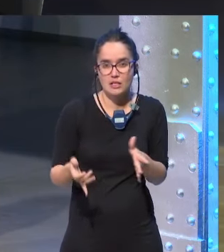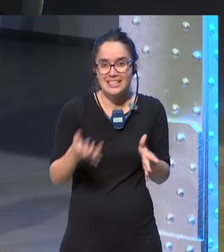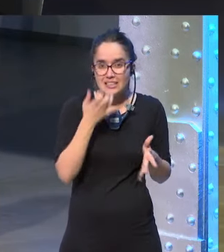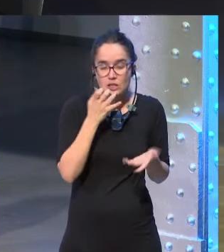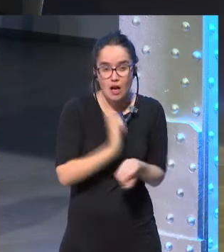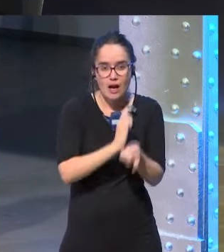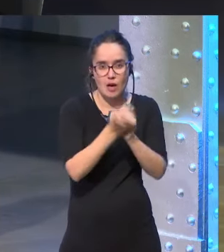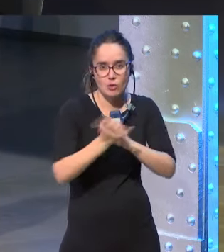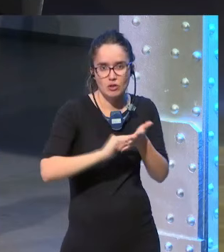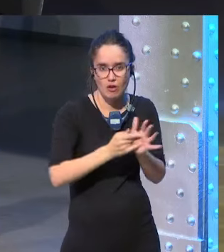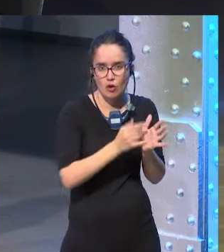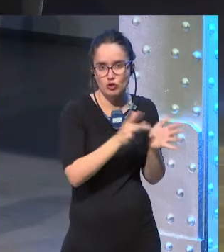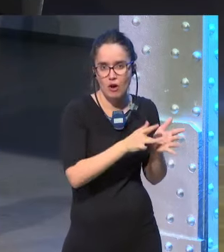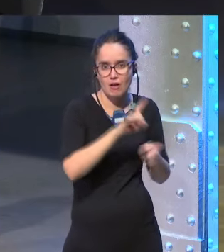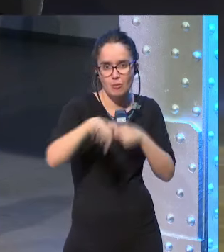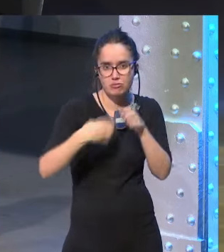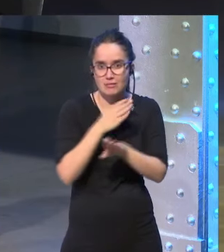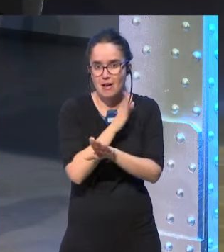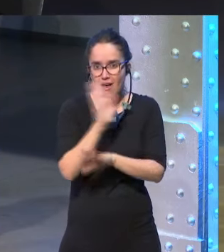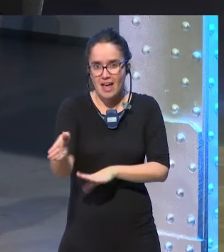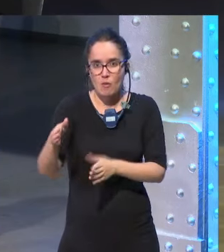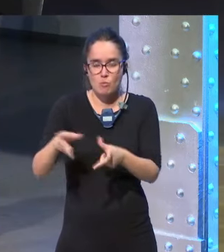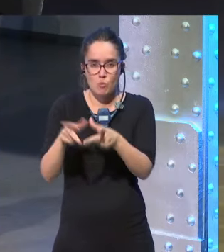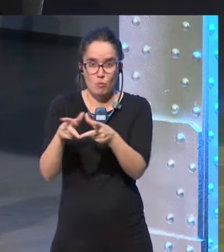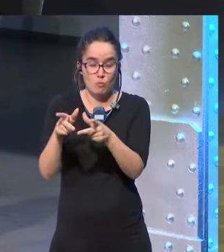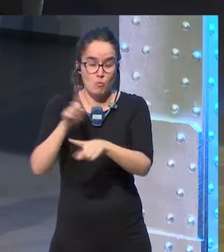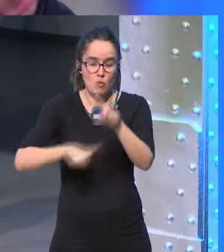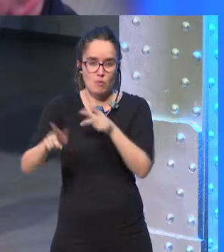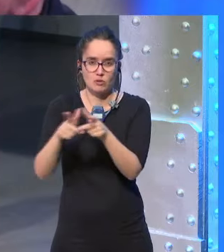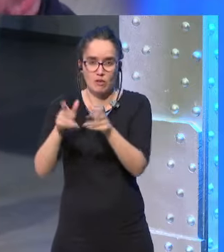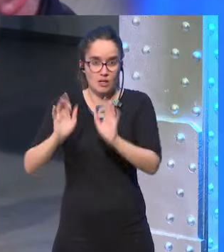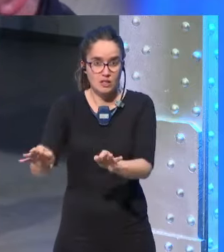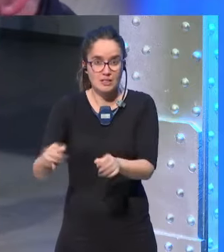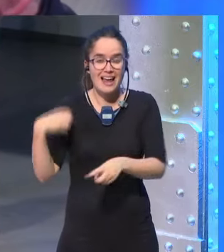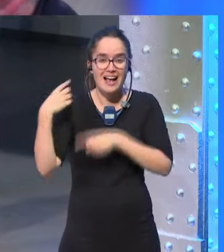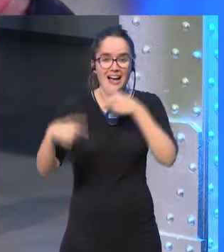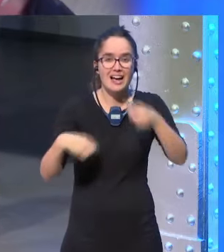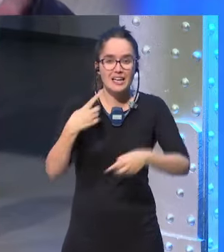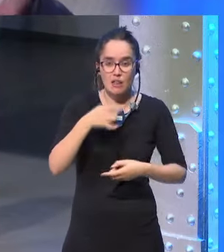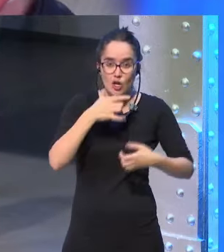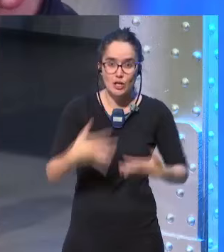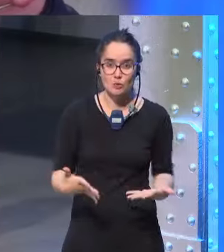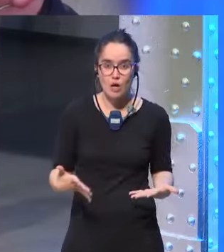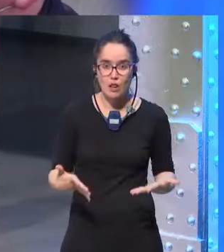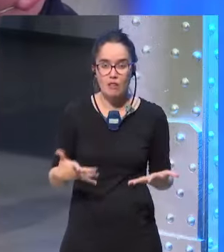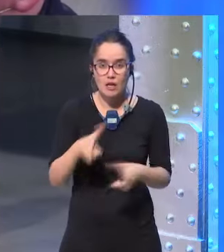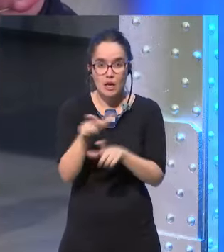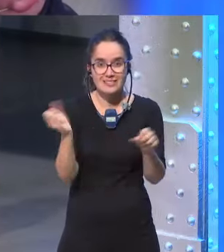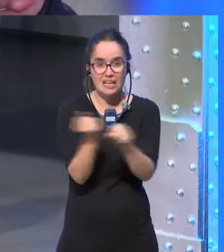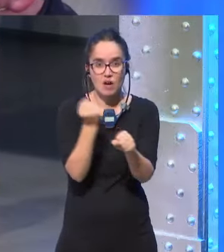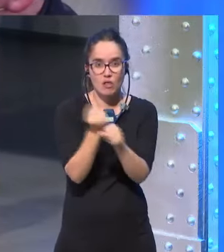happened, particularly with existing generations of workmanship, people that don't want to